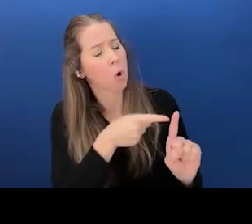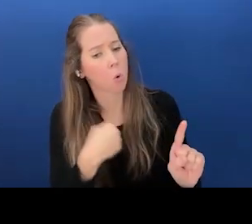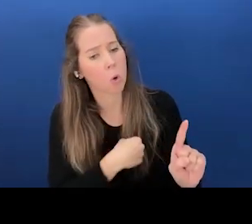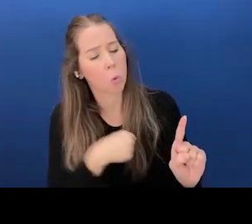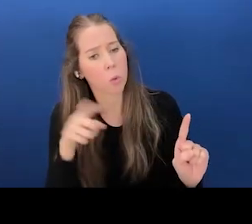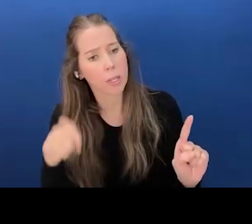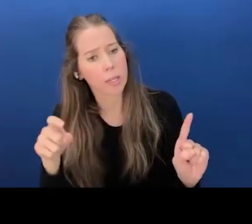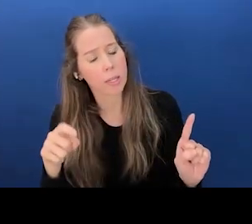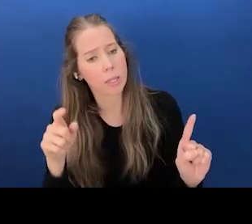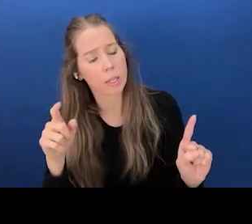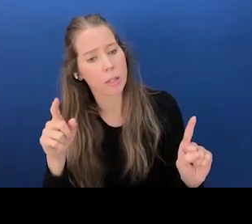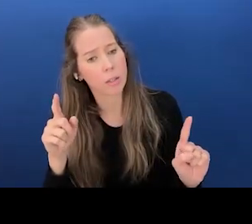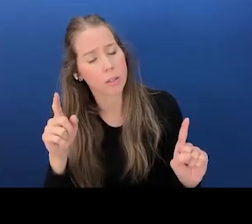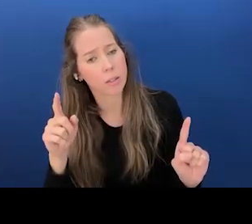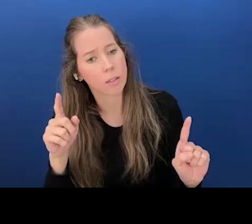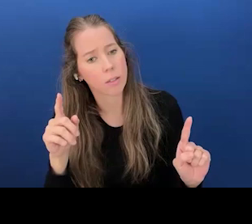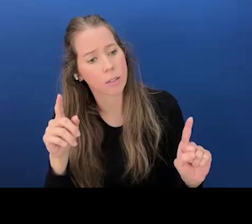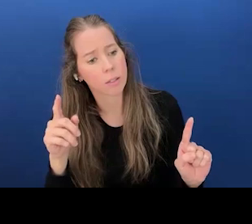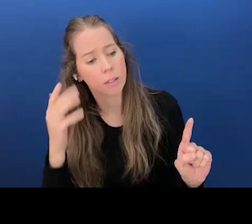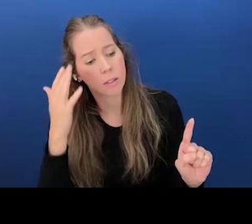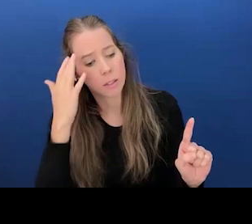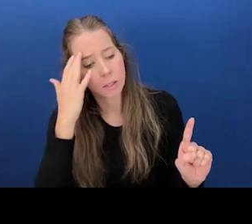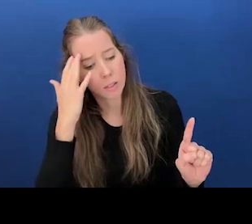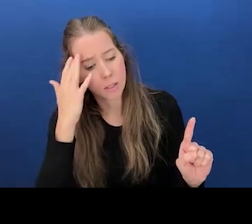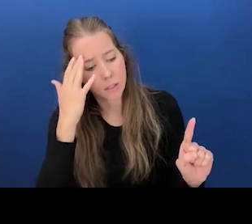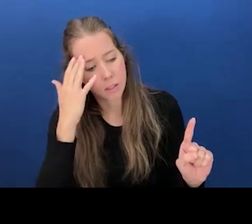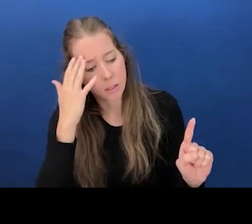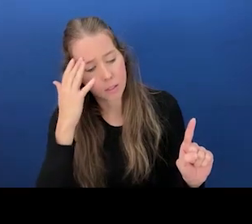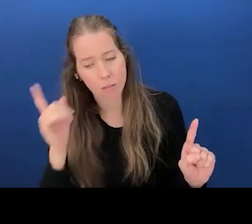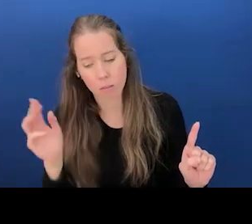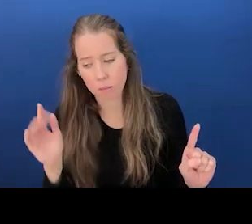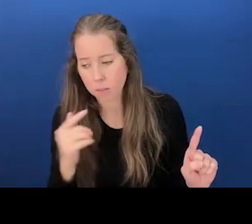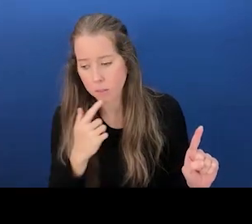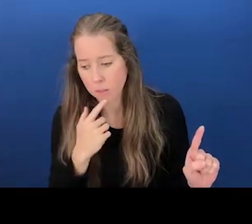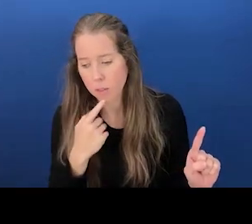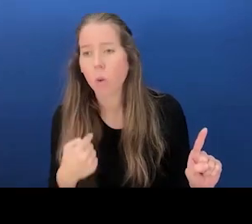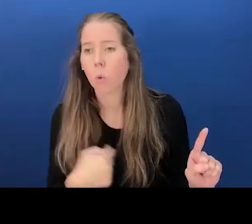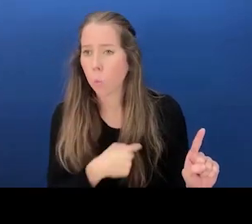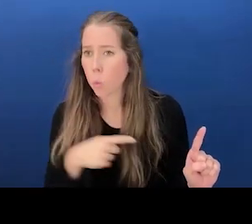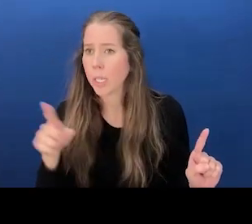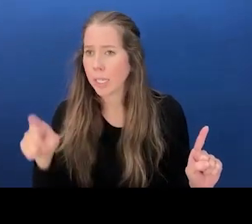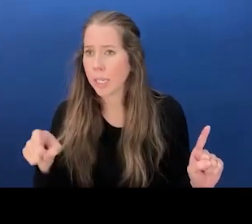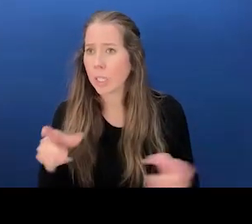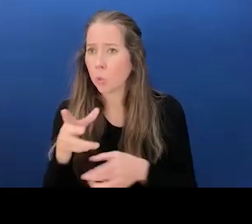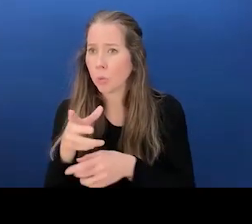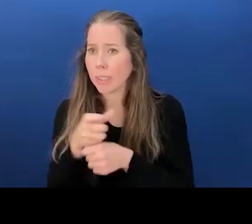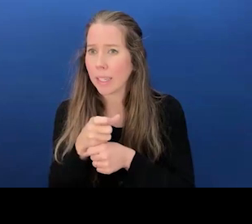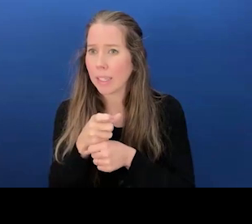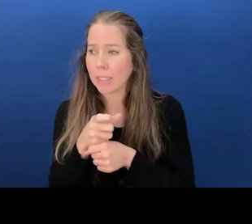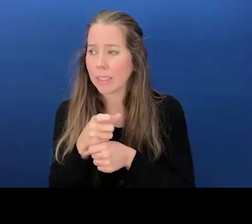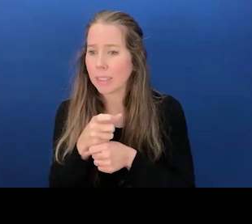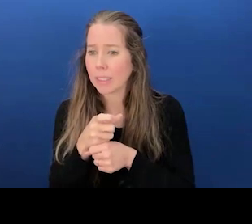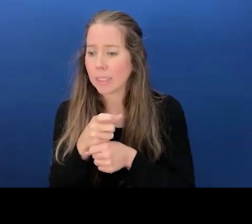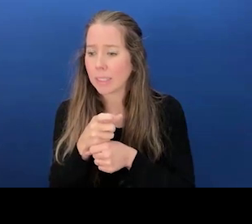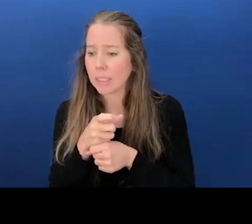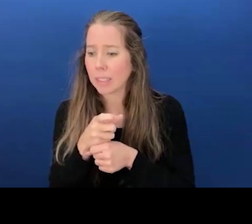to, I know we're we need to somehow get